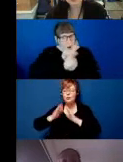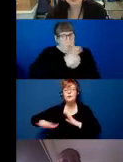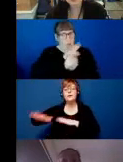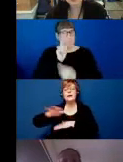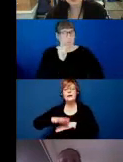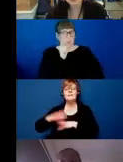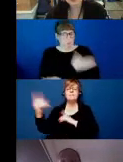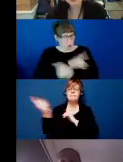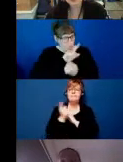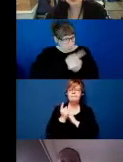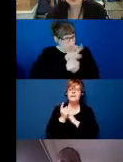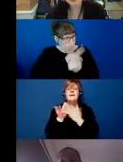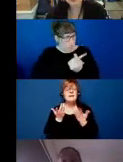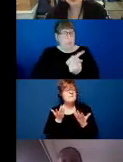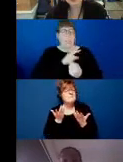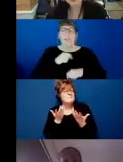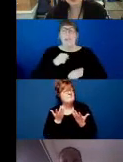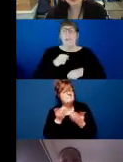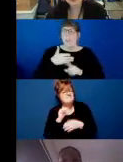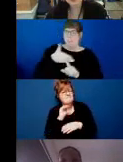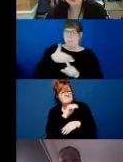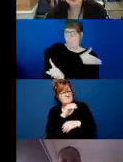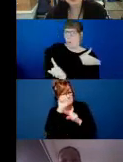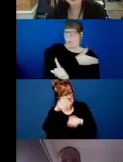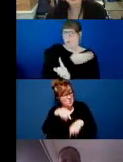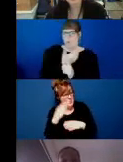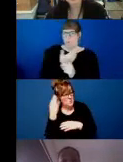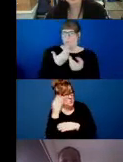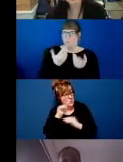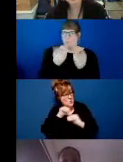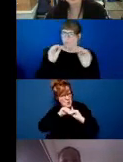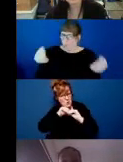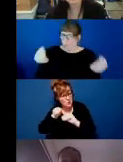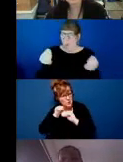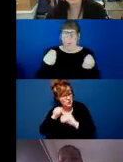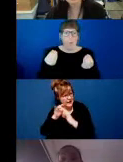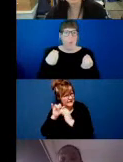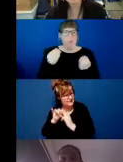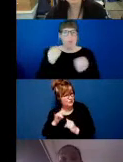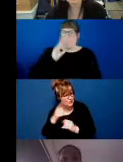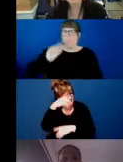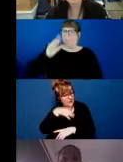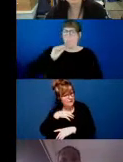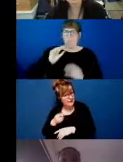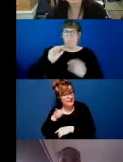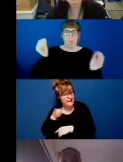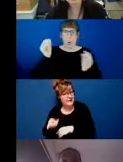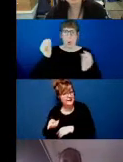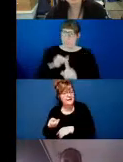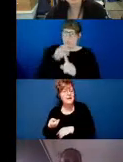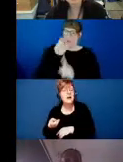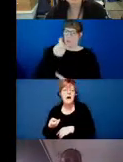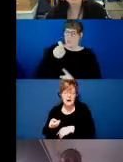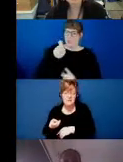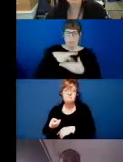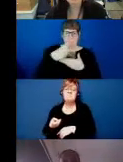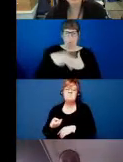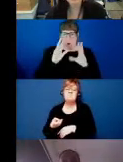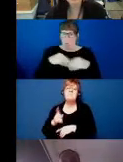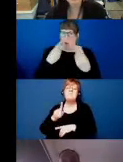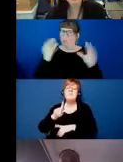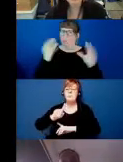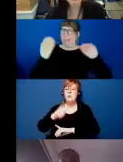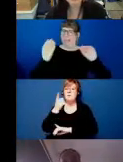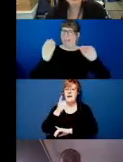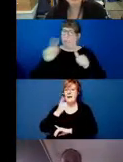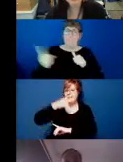And prior to that point, our school didn't have any experience with offering a special needs program, and it really was the